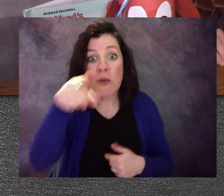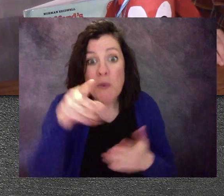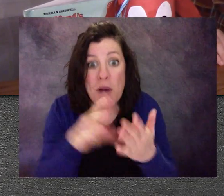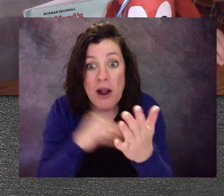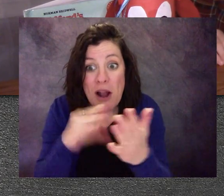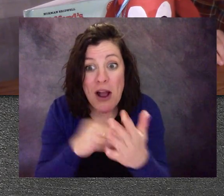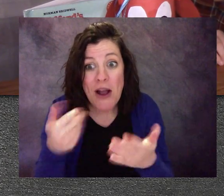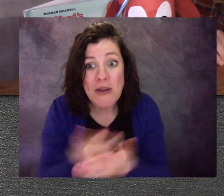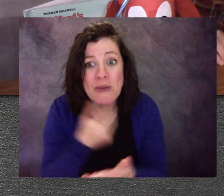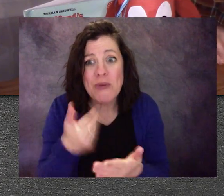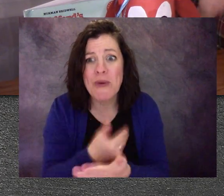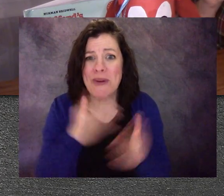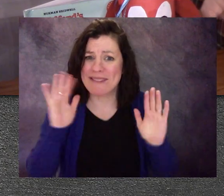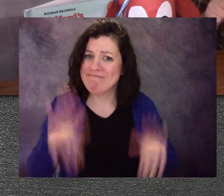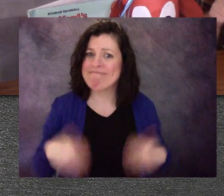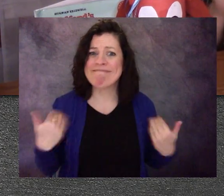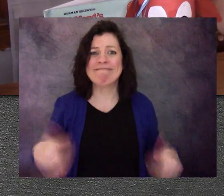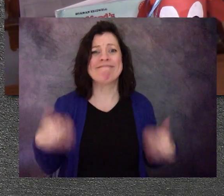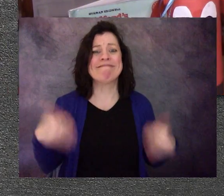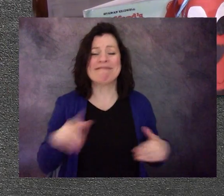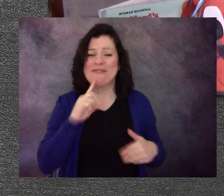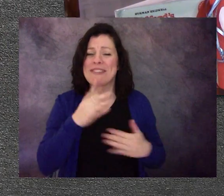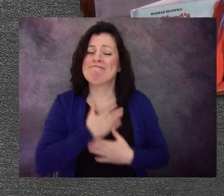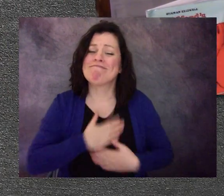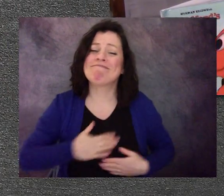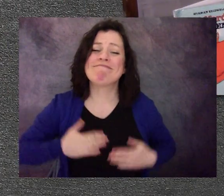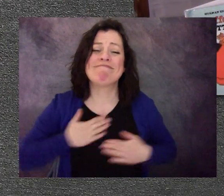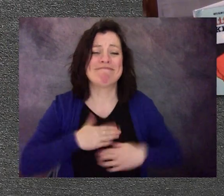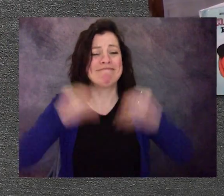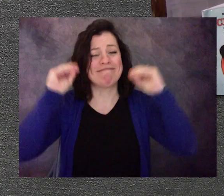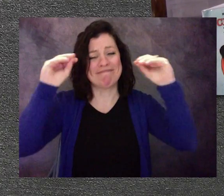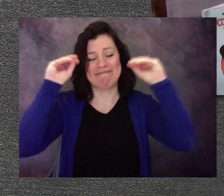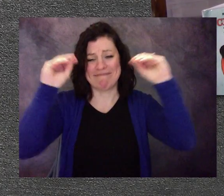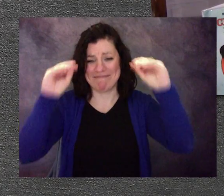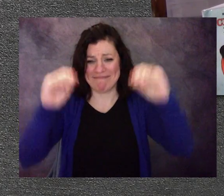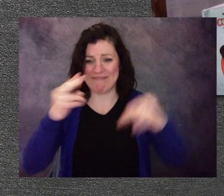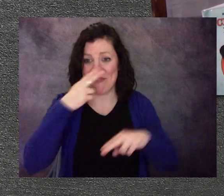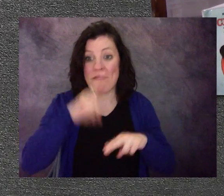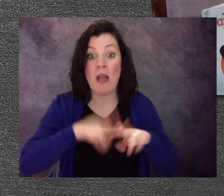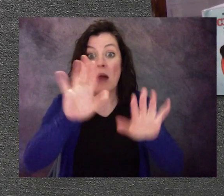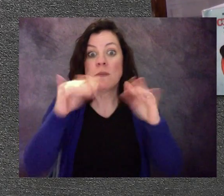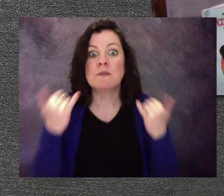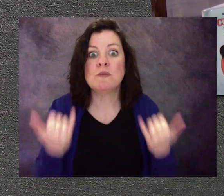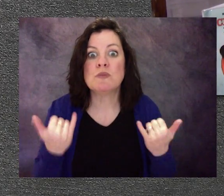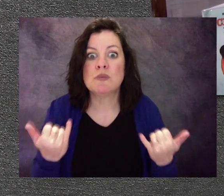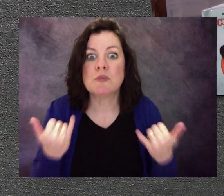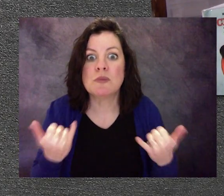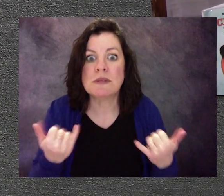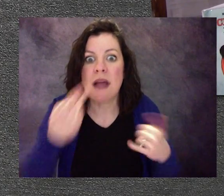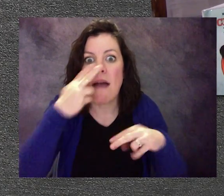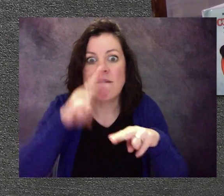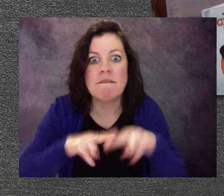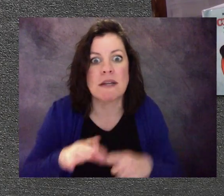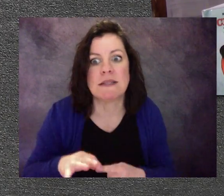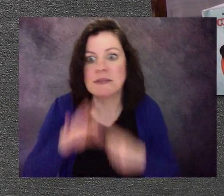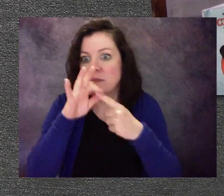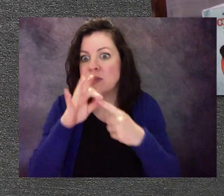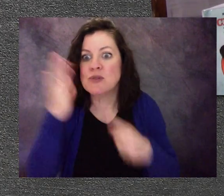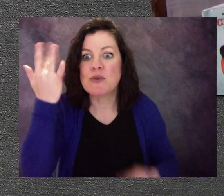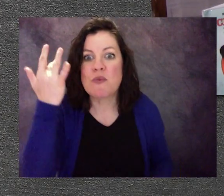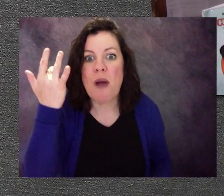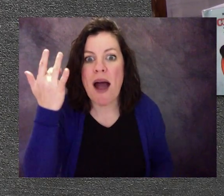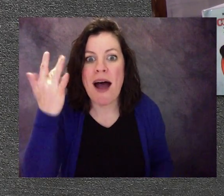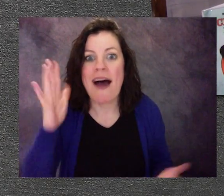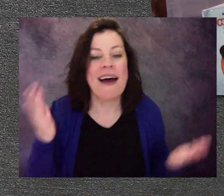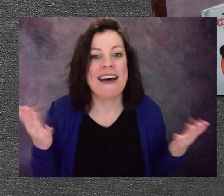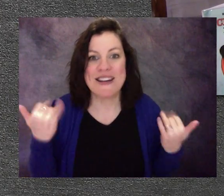favorite part about being a teacher. Now today is a very special video because we are talking all